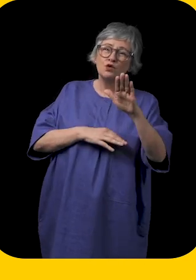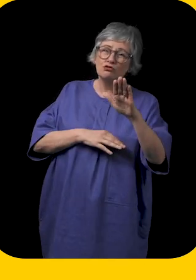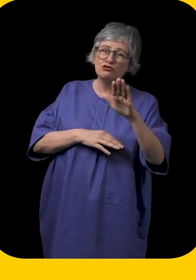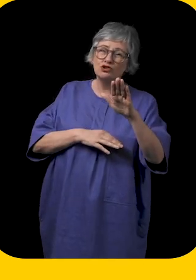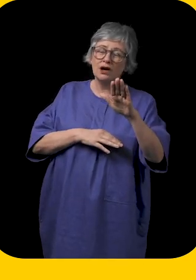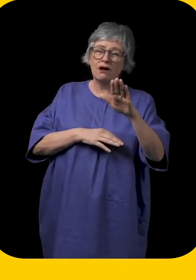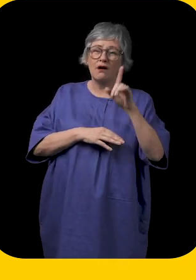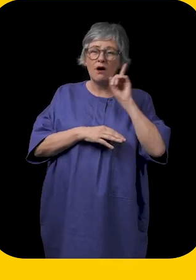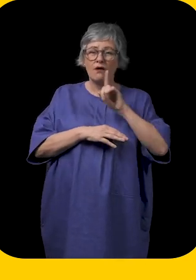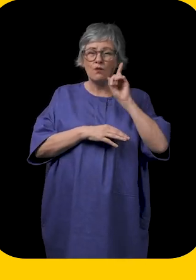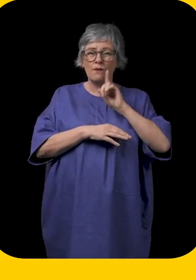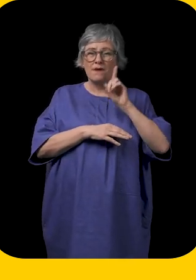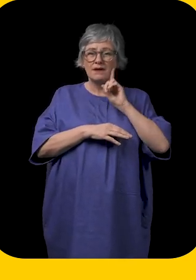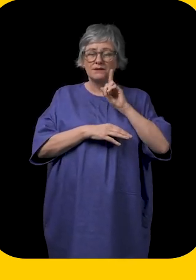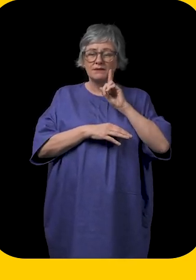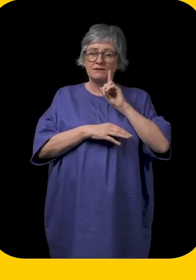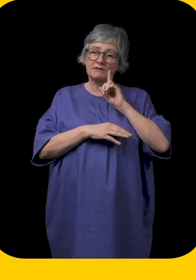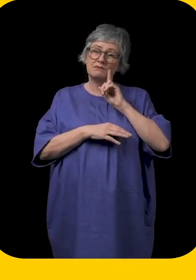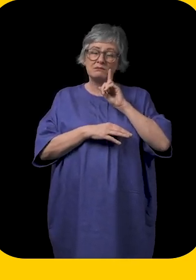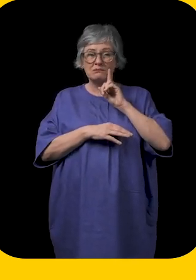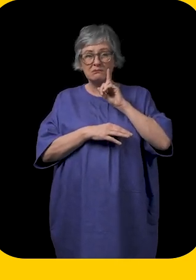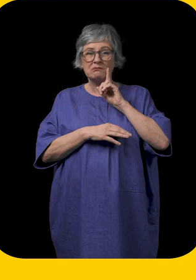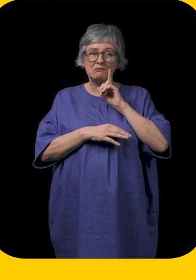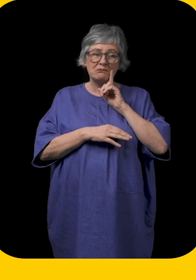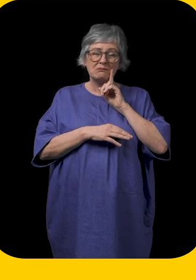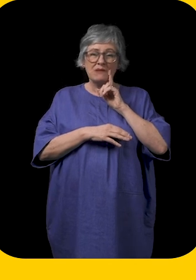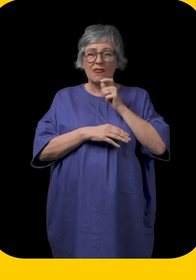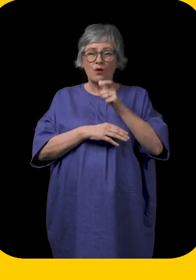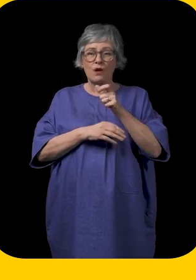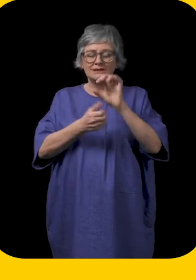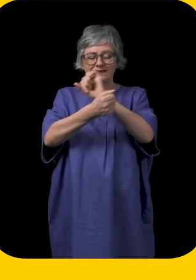Nadine? So for the future of women, I guess,